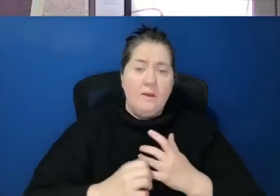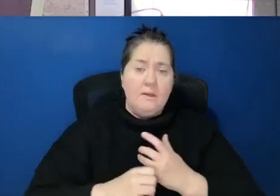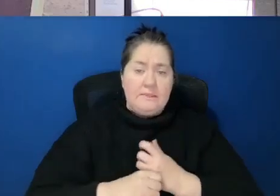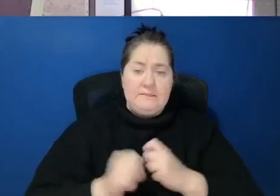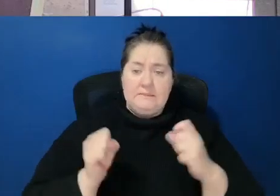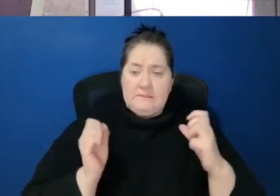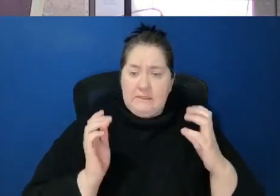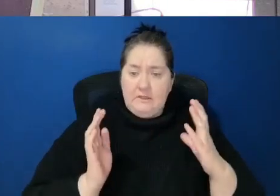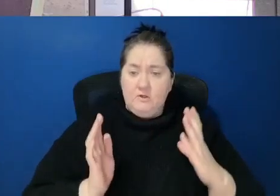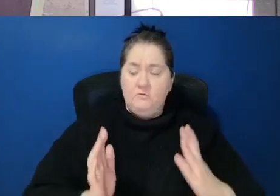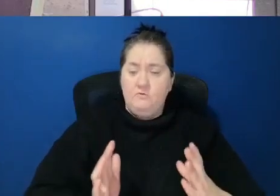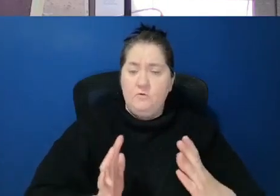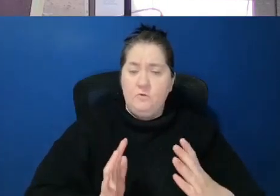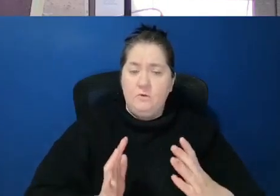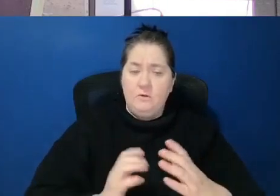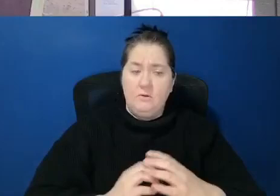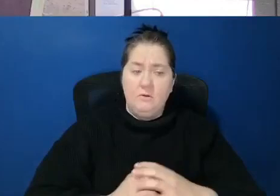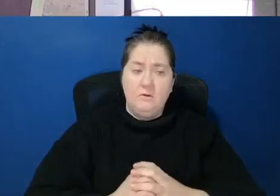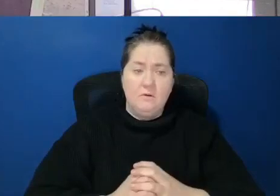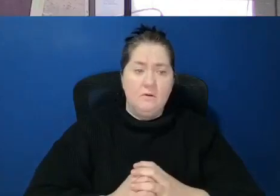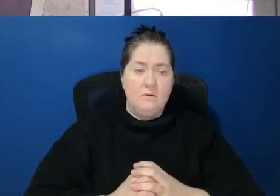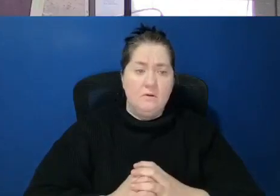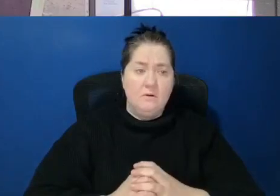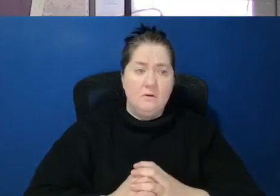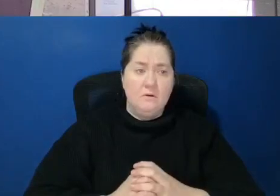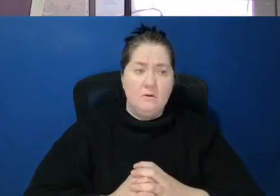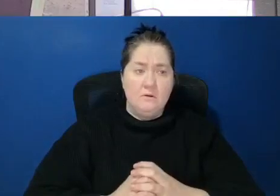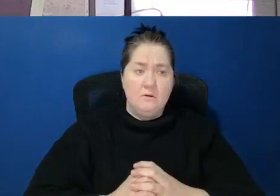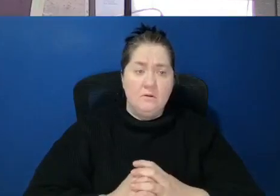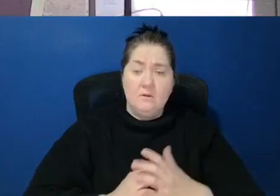Savior! Isn't God